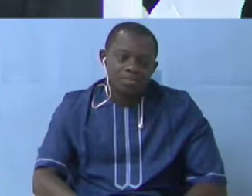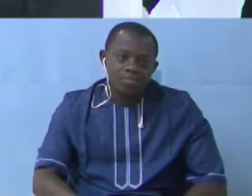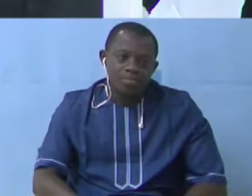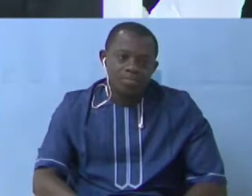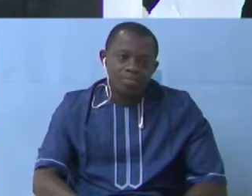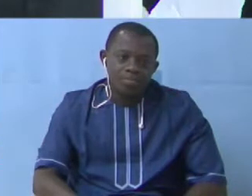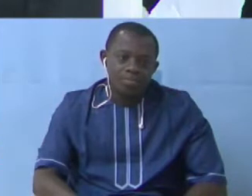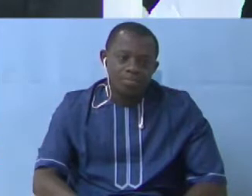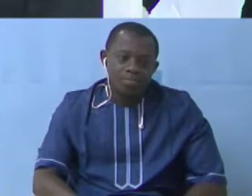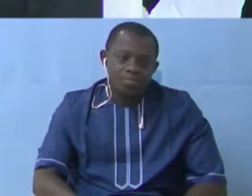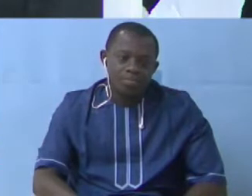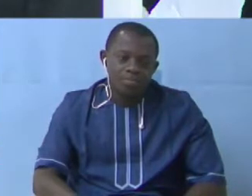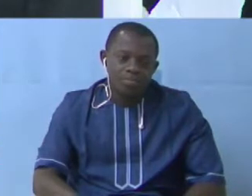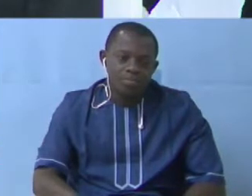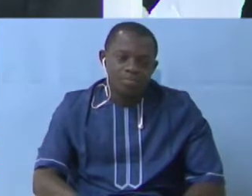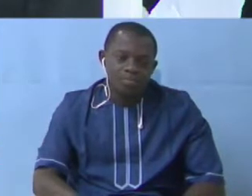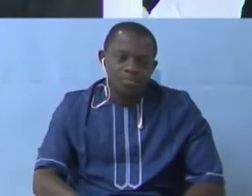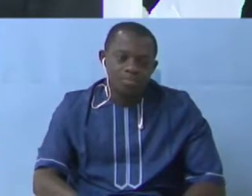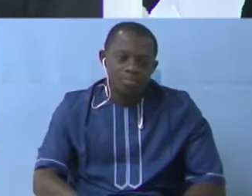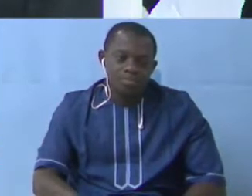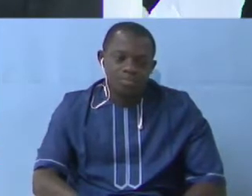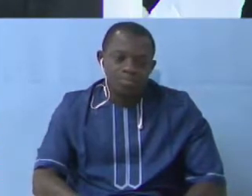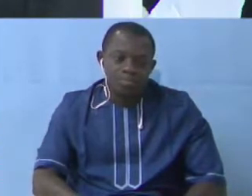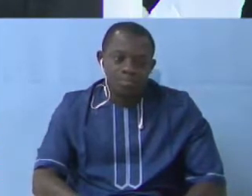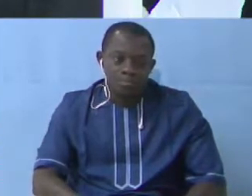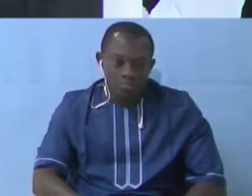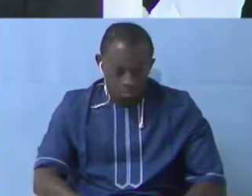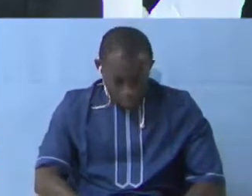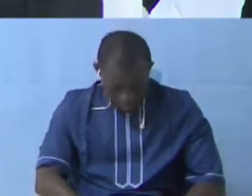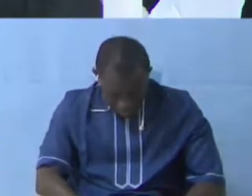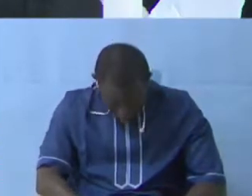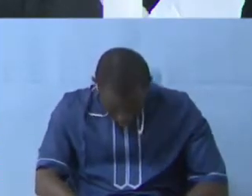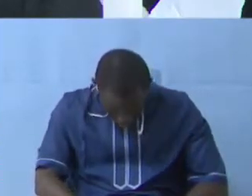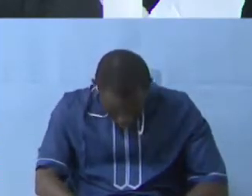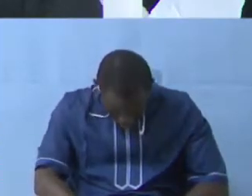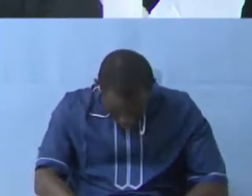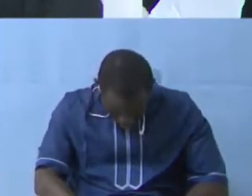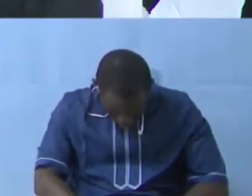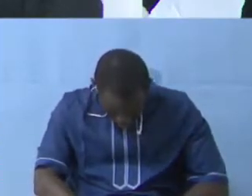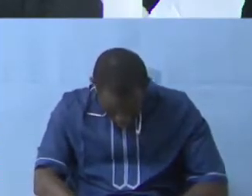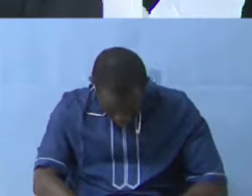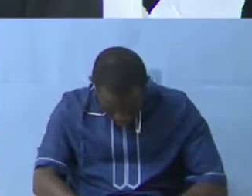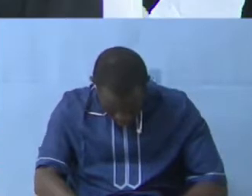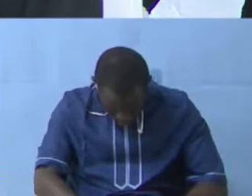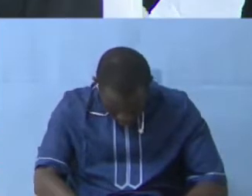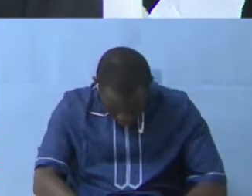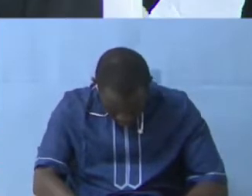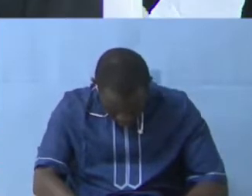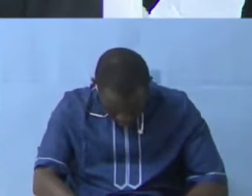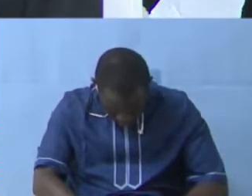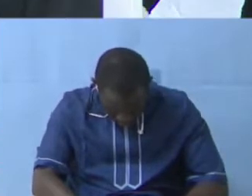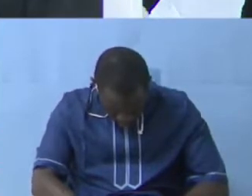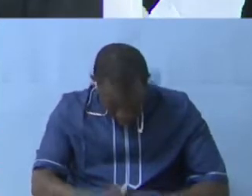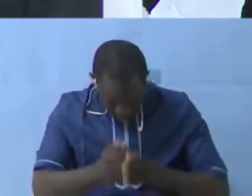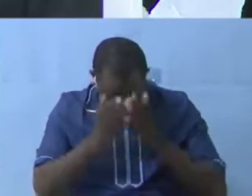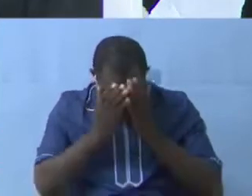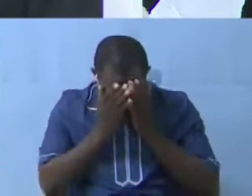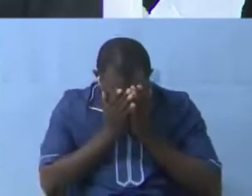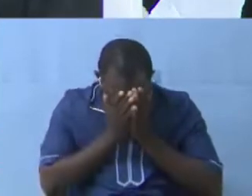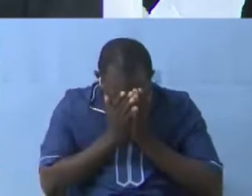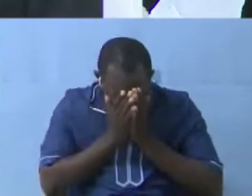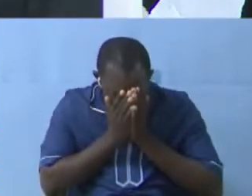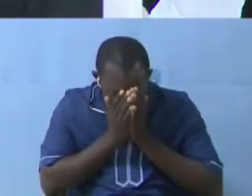nag dinañ ci mun a sukkandiku ba mun a jëm kanam te gis ne lépp loo xam ne moo fi doon nekk di fi dox ci yàq yellee fi doomu